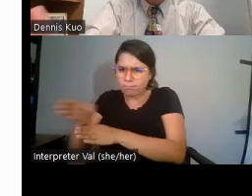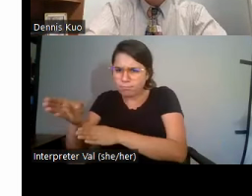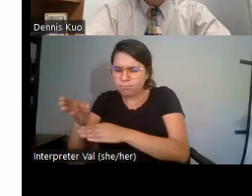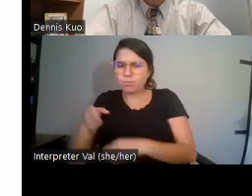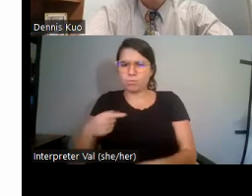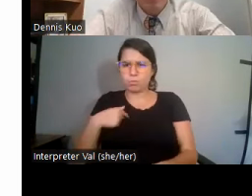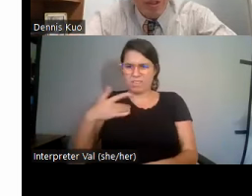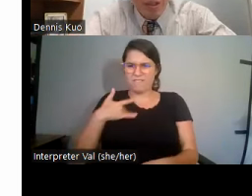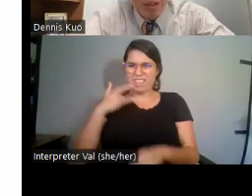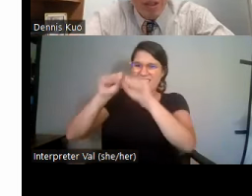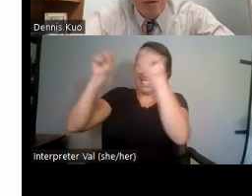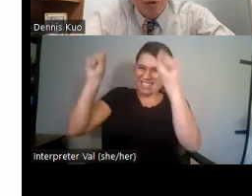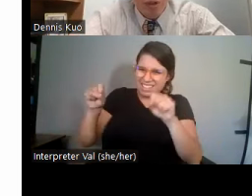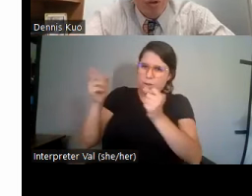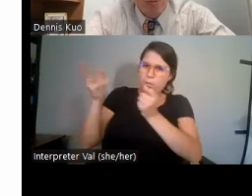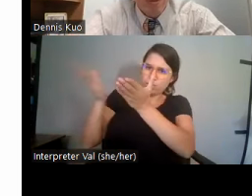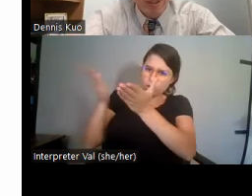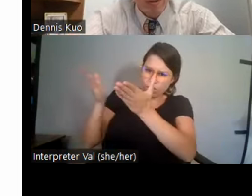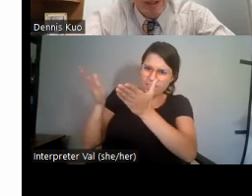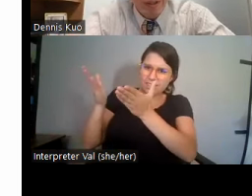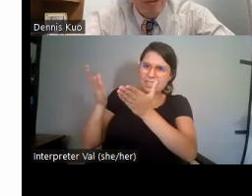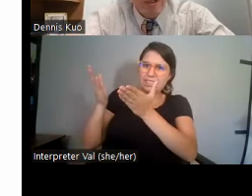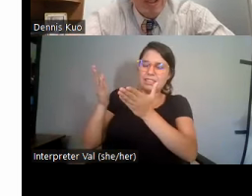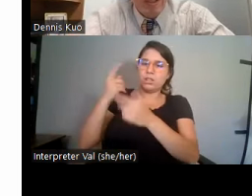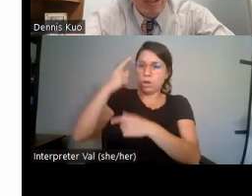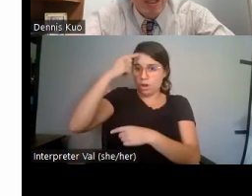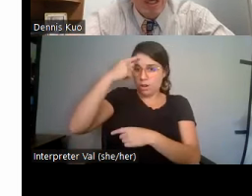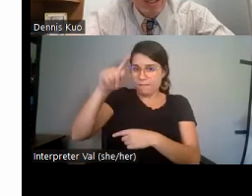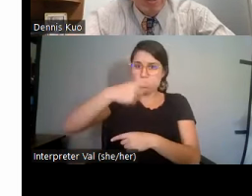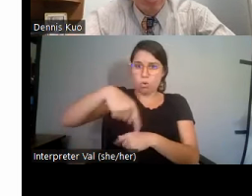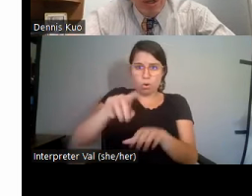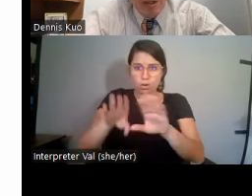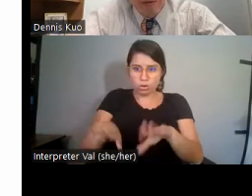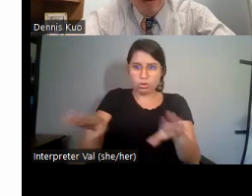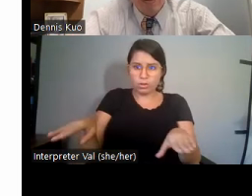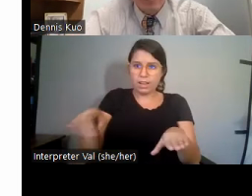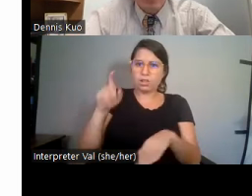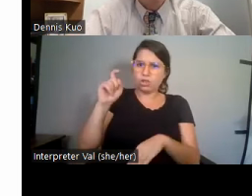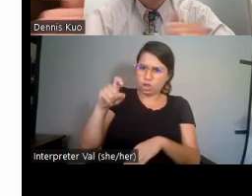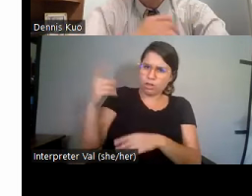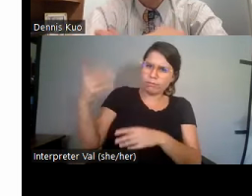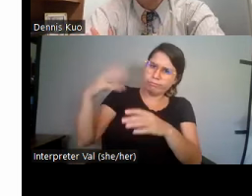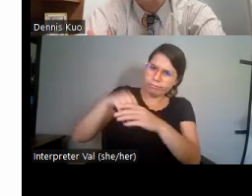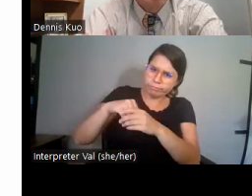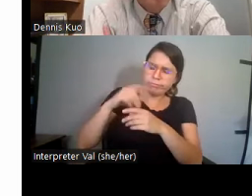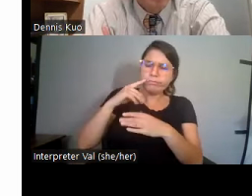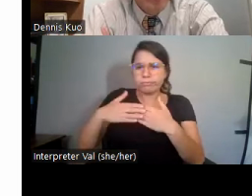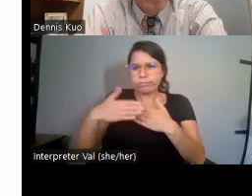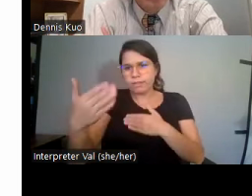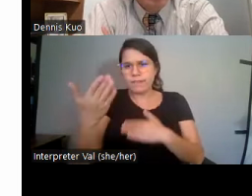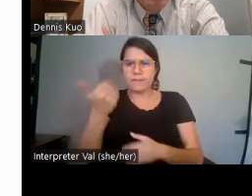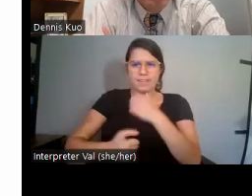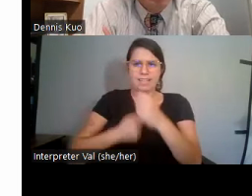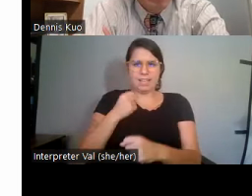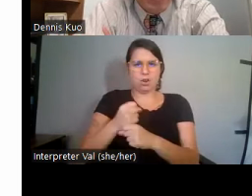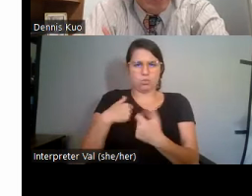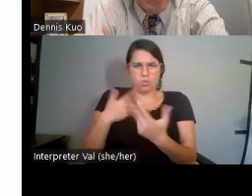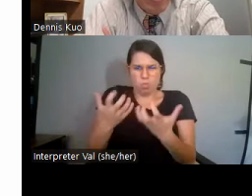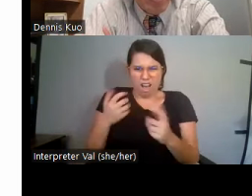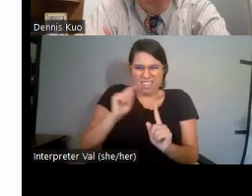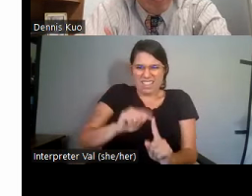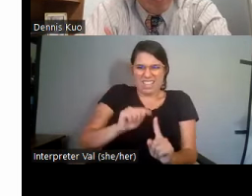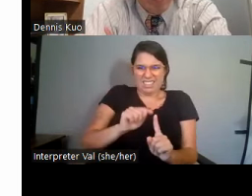the system of services for children with special healthcare needs to unfold over the next 15 years. What's